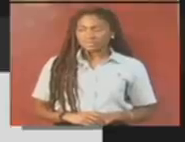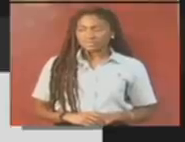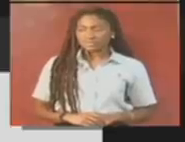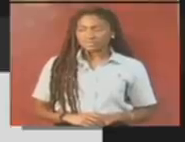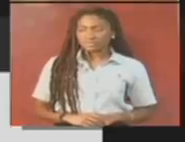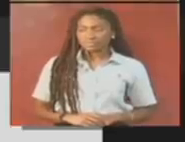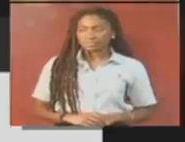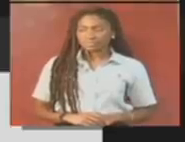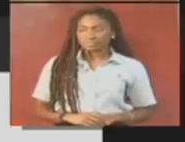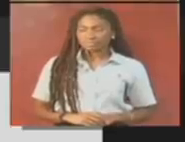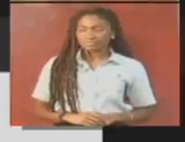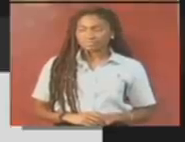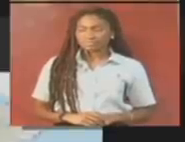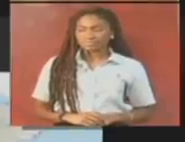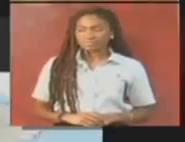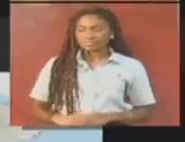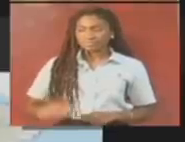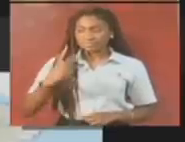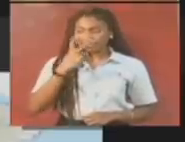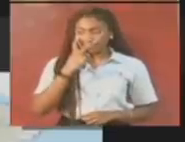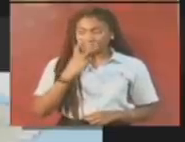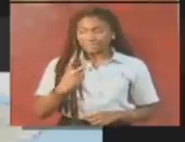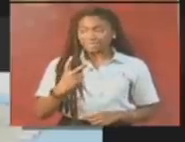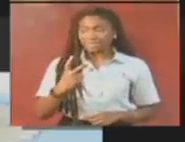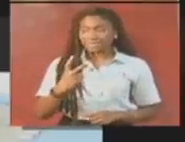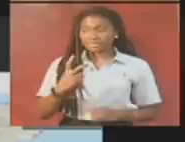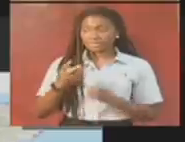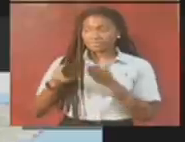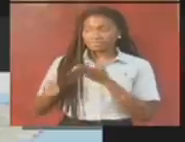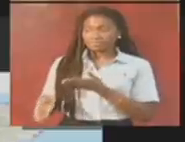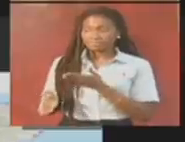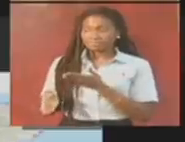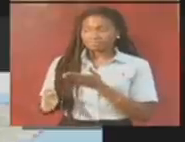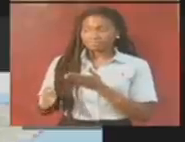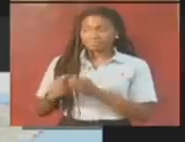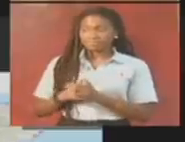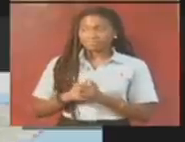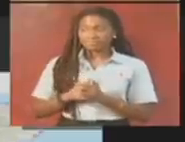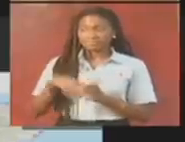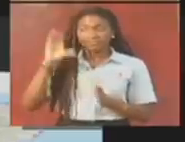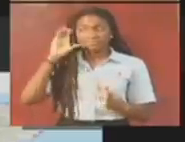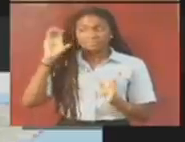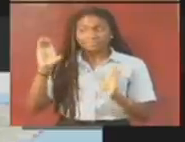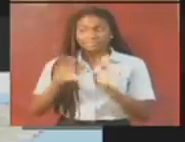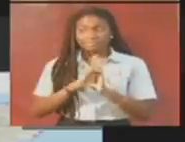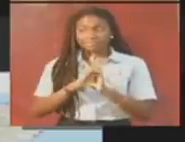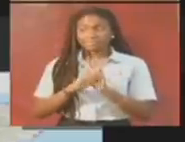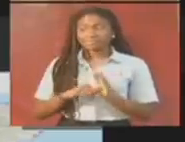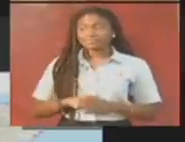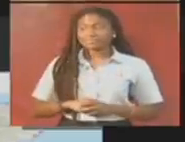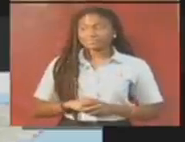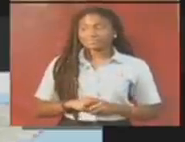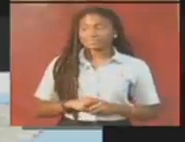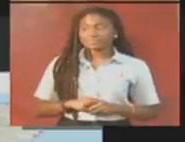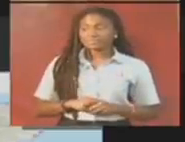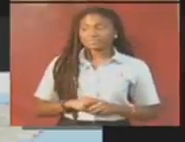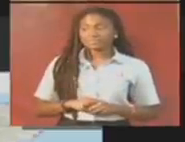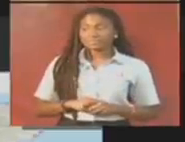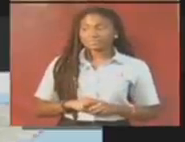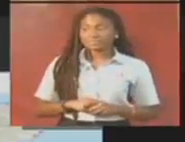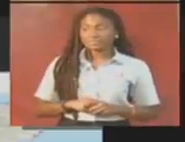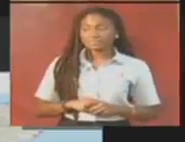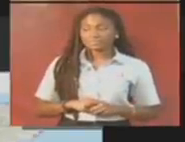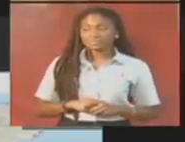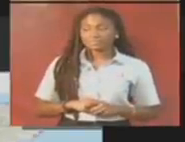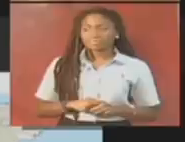we begin by firstly taking a look at the spread of cases as we would have done last time, looking in this case at epidemiological